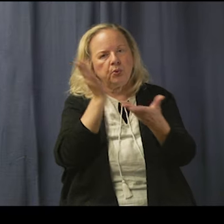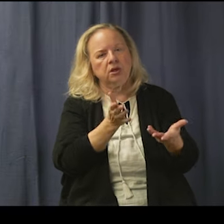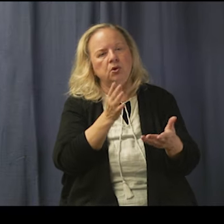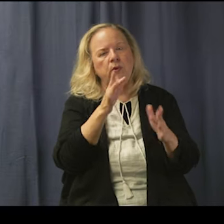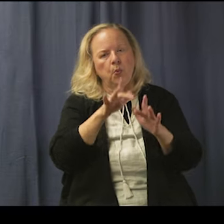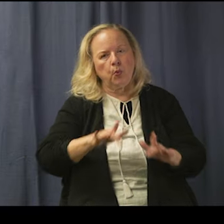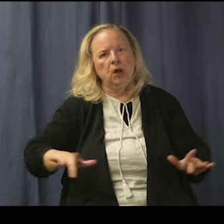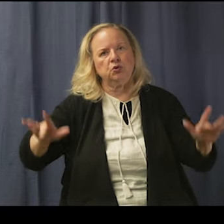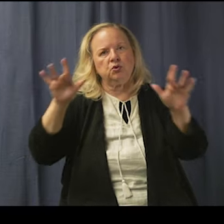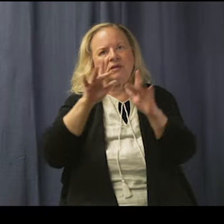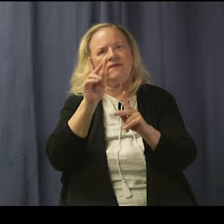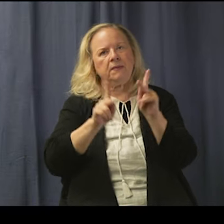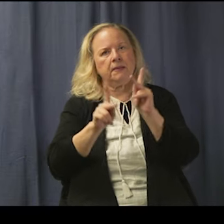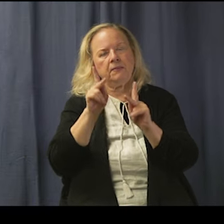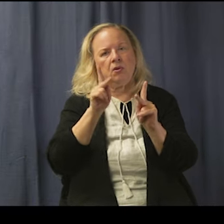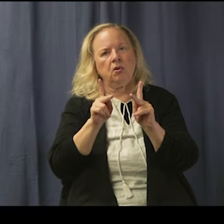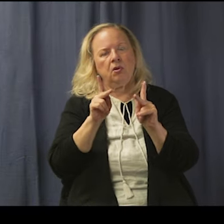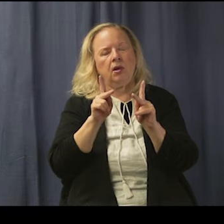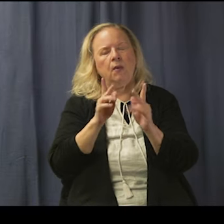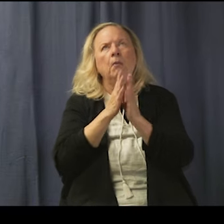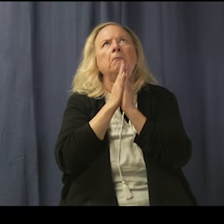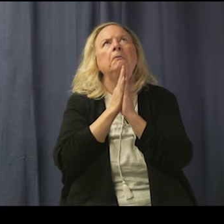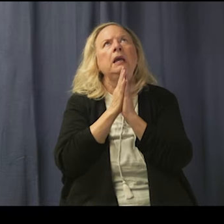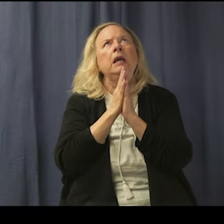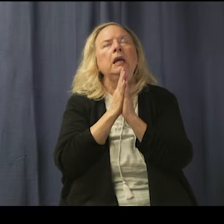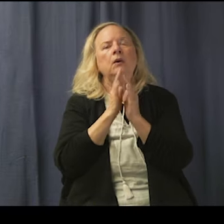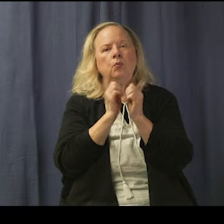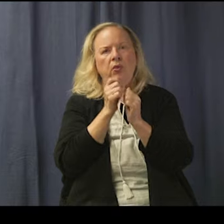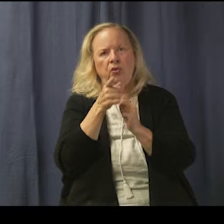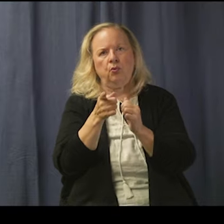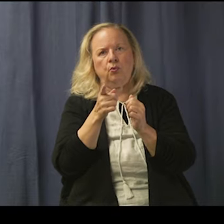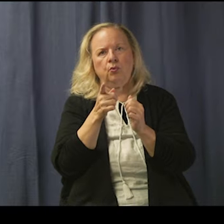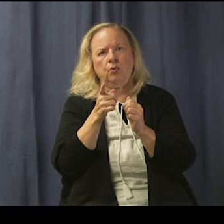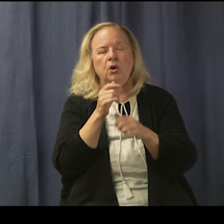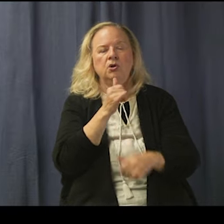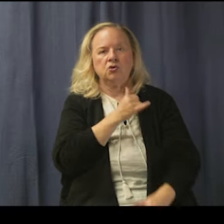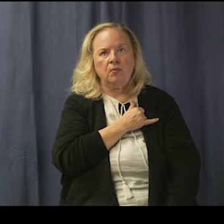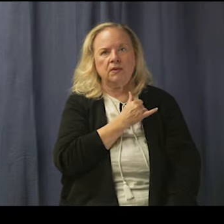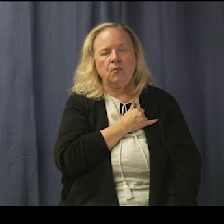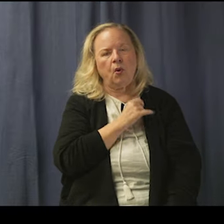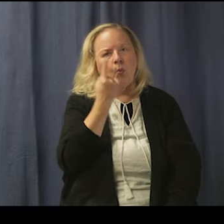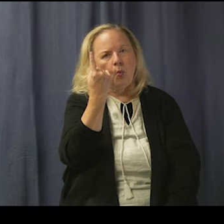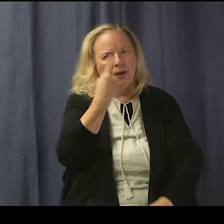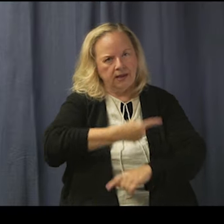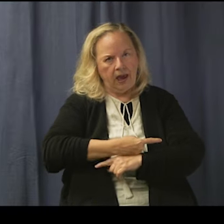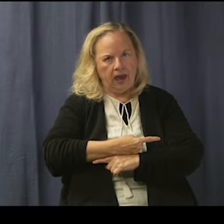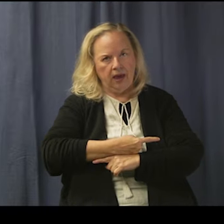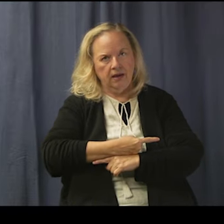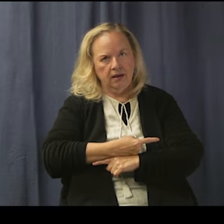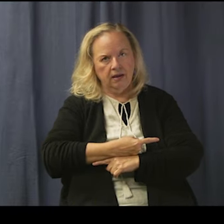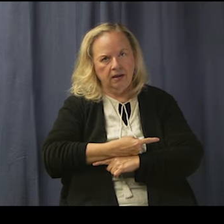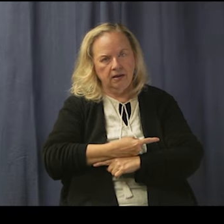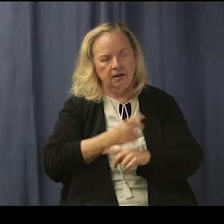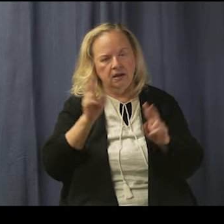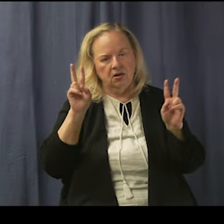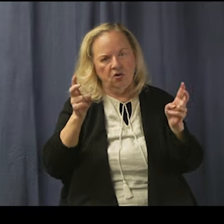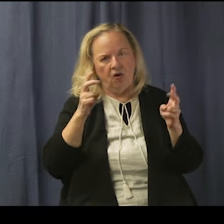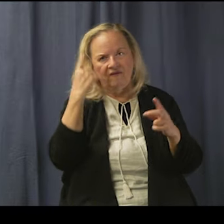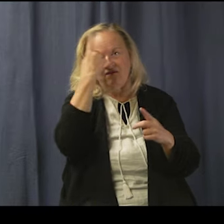wilderness of the people, and there I will plead with you. How? Yom Kippur is the only day where it's